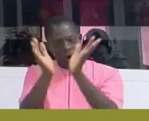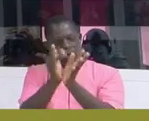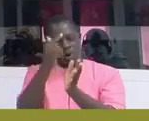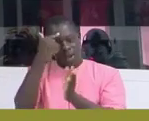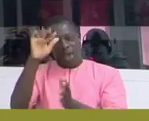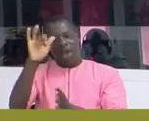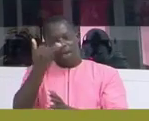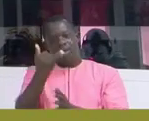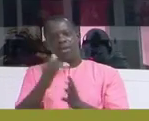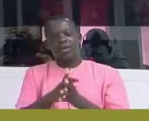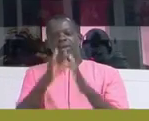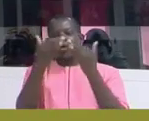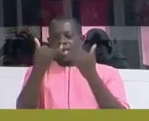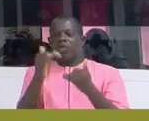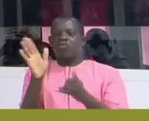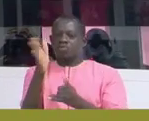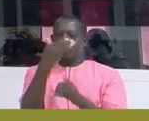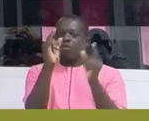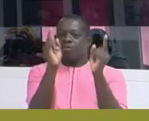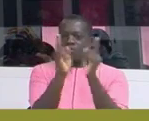Yes, we all agreed.